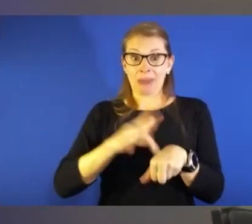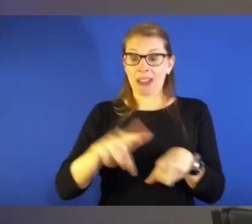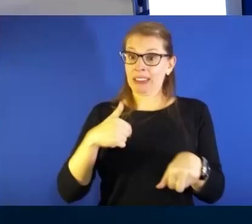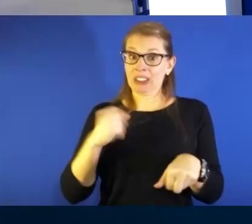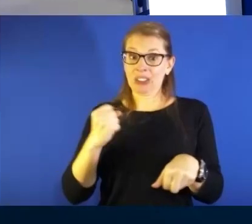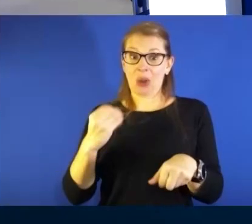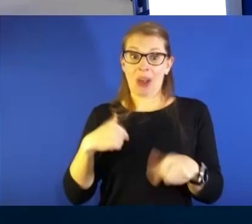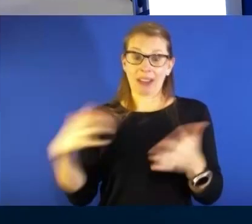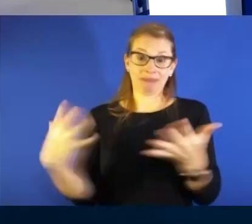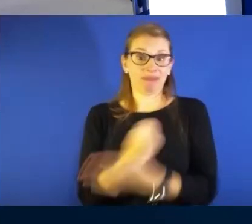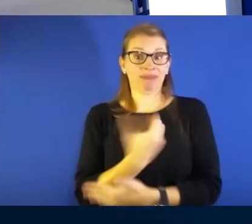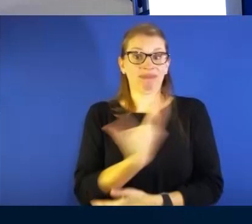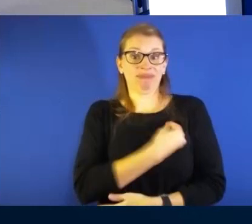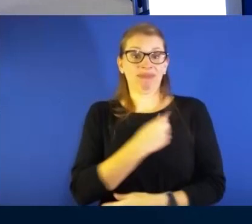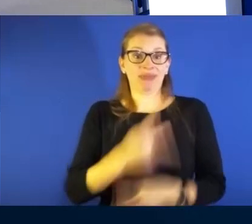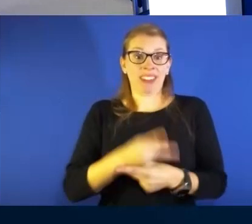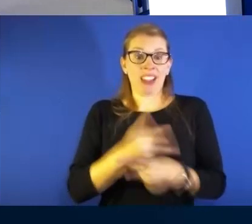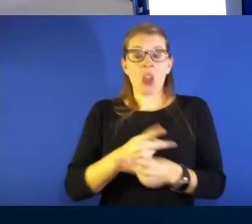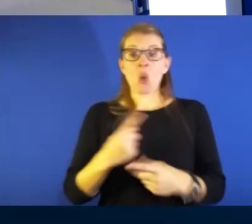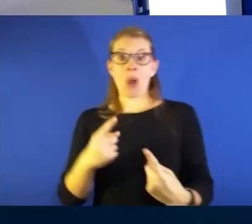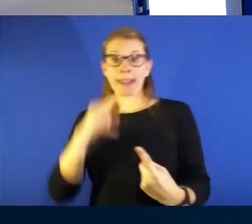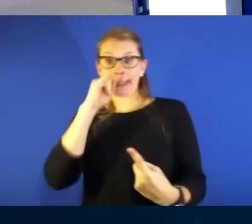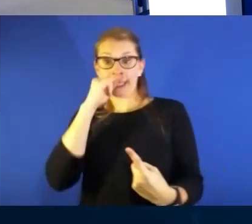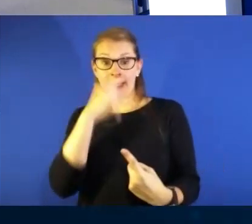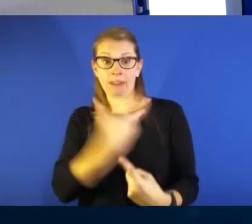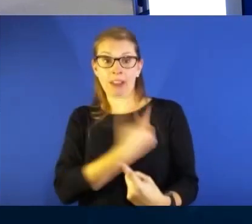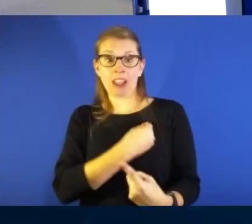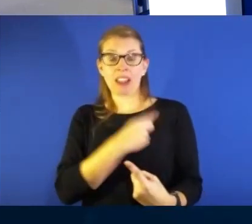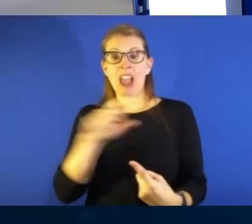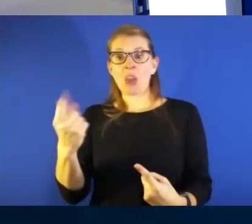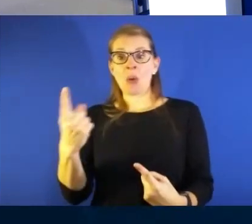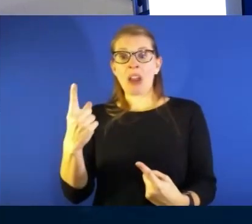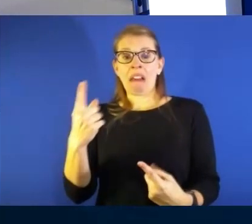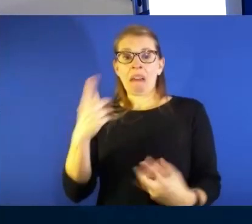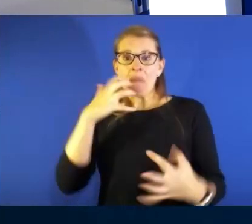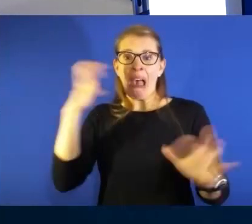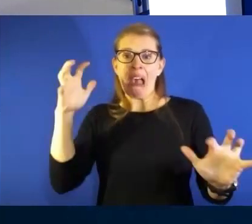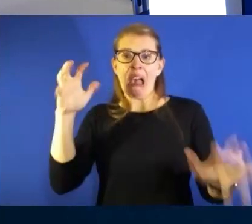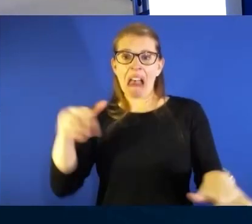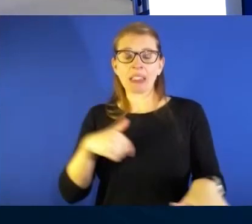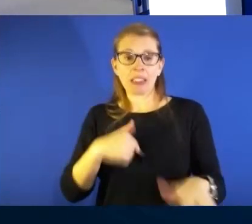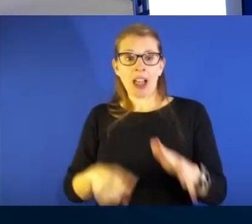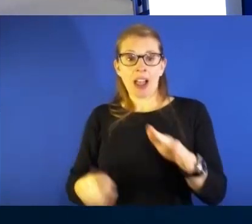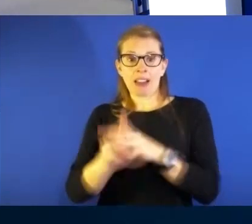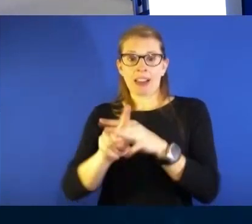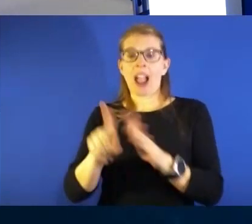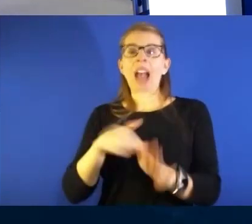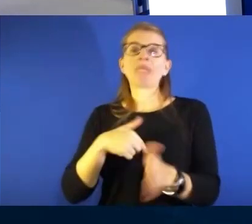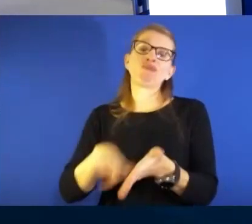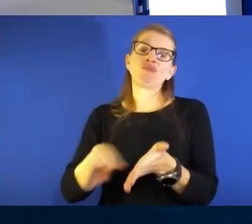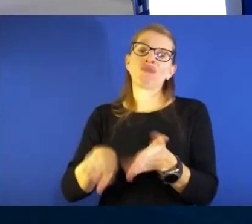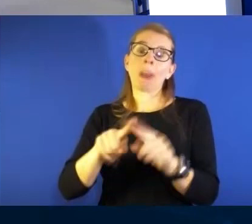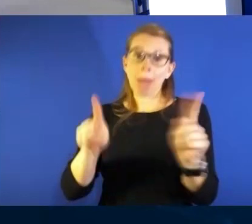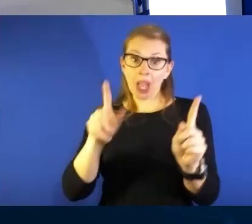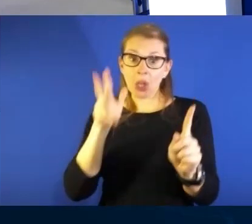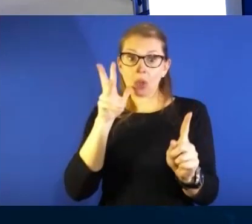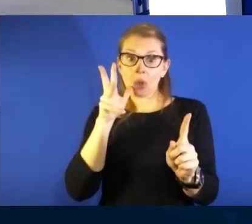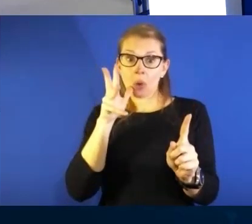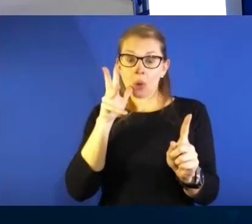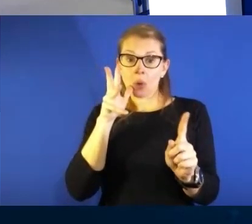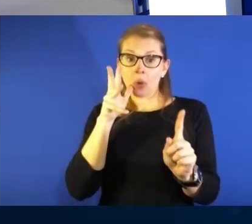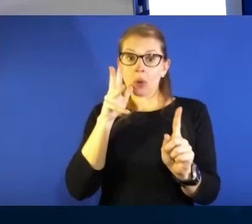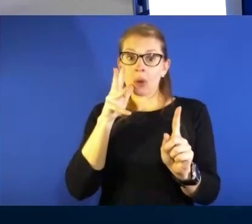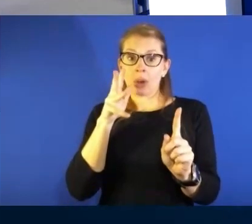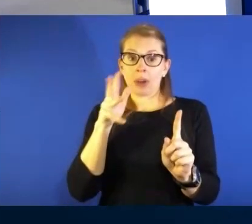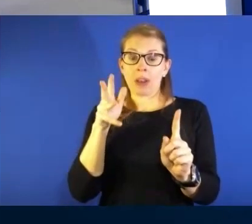care of. I got me and one kid vaccinated. The other one burst into tears when I brought it up, so I let him off the hook. I said, but it's our tradition. We take him in his